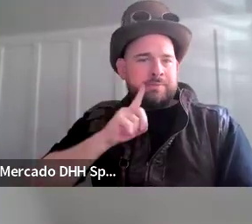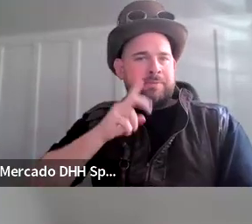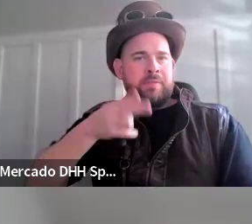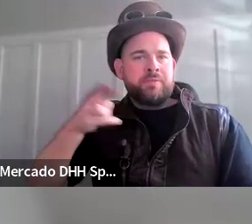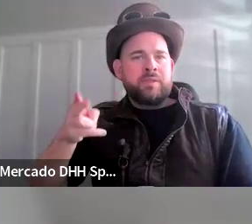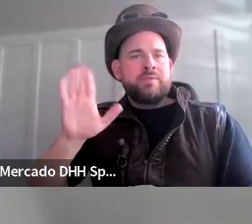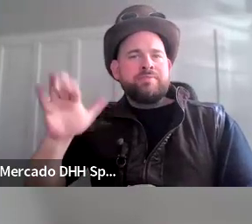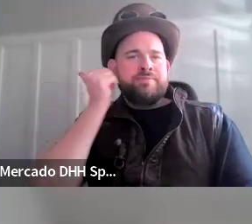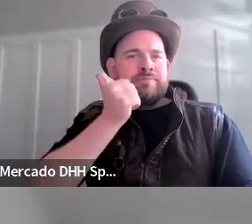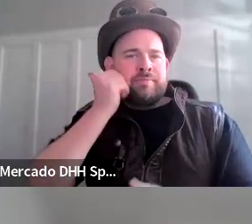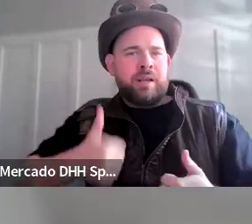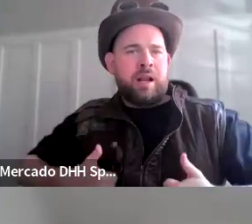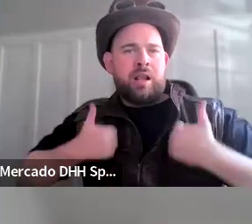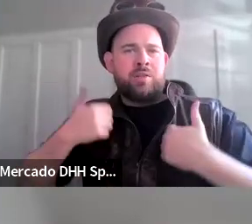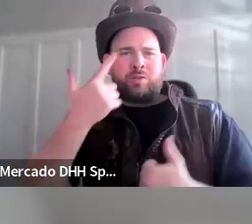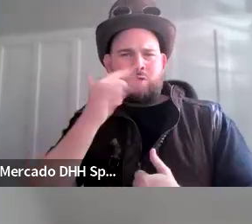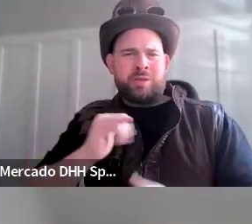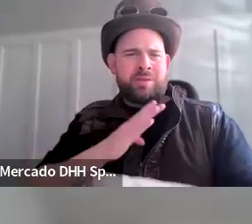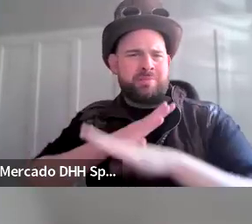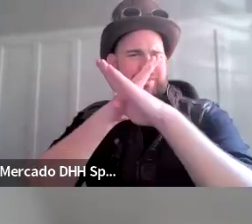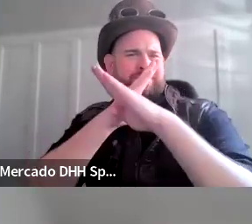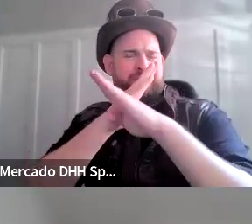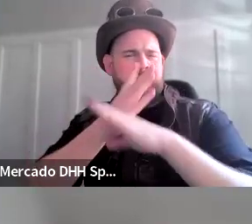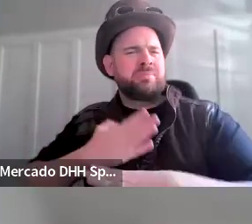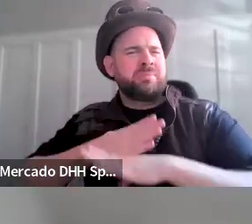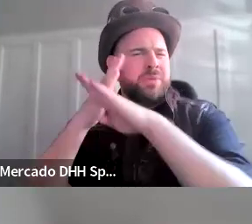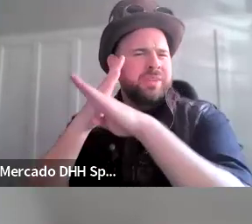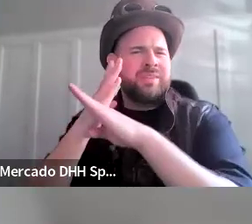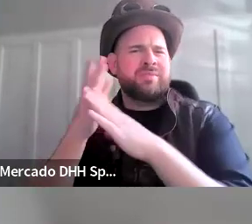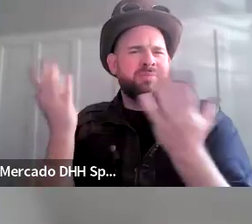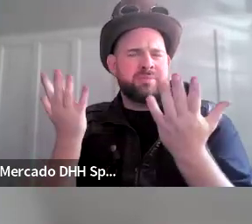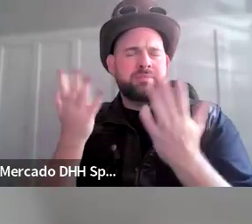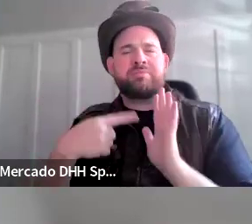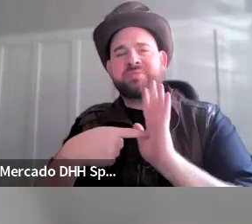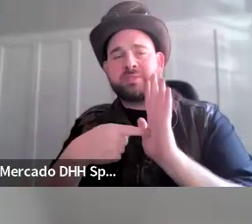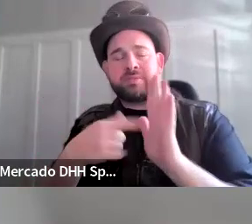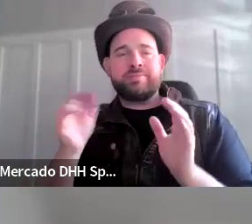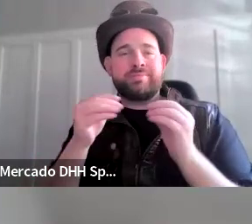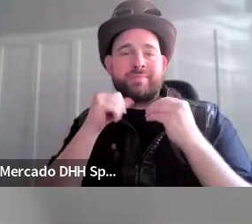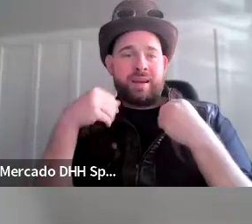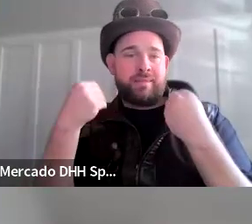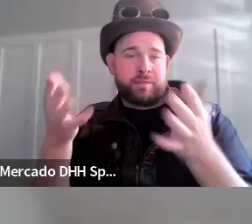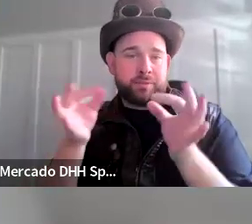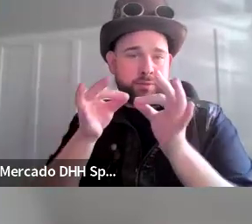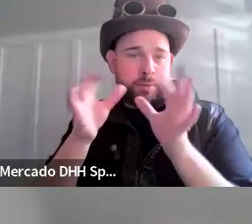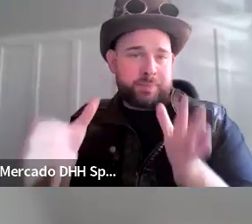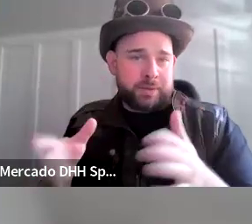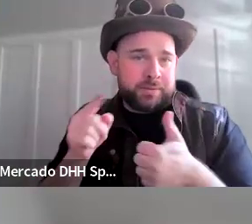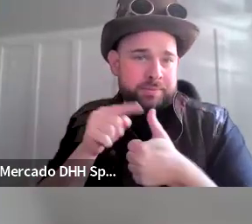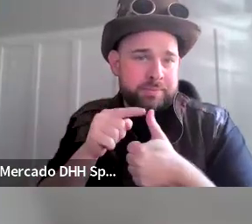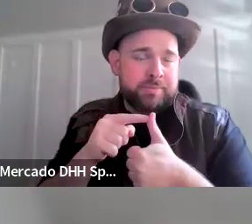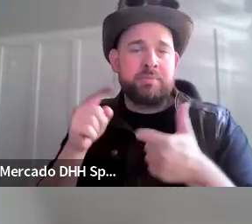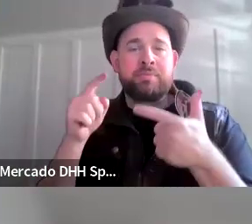Also, it can help you to really see what deaf and hard of hearing individuals' daily life looks like, what those barriers might